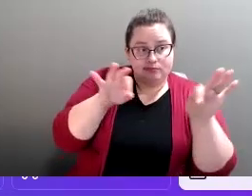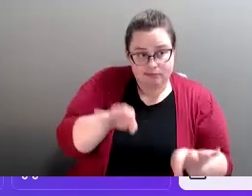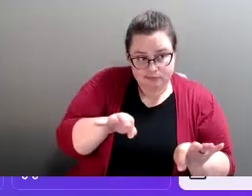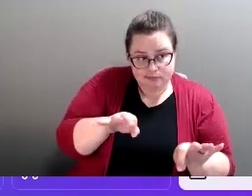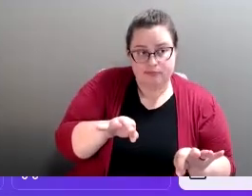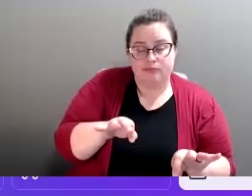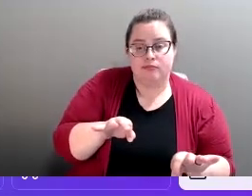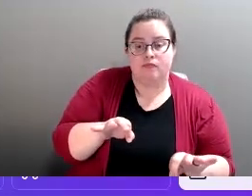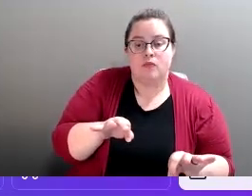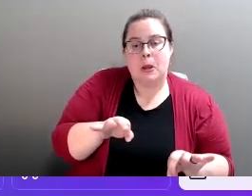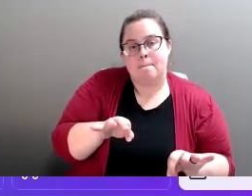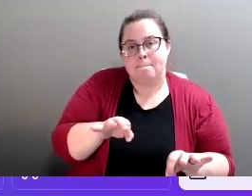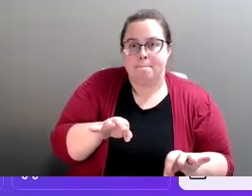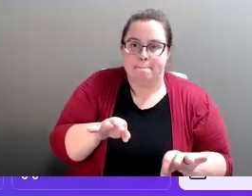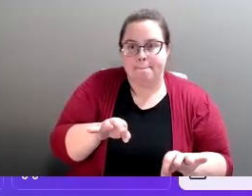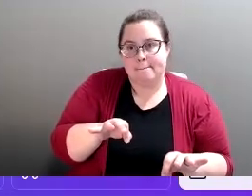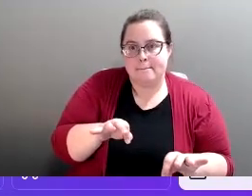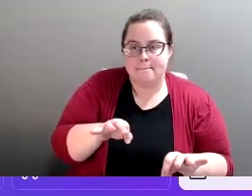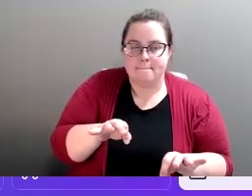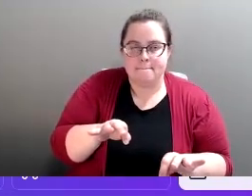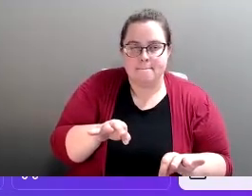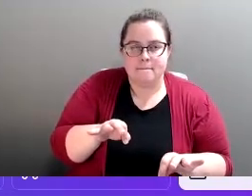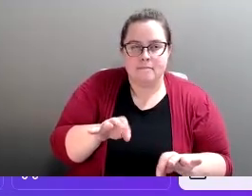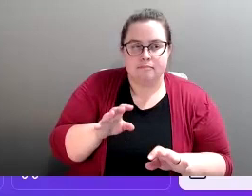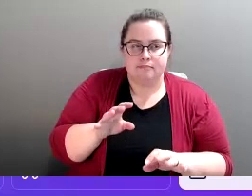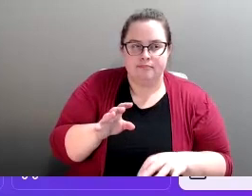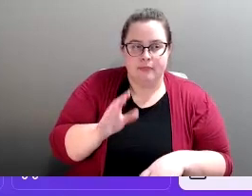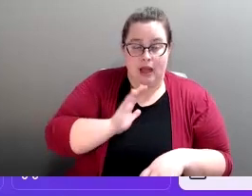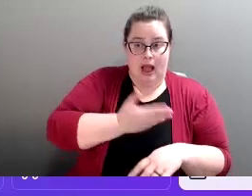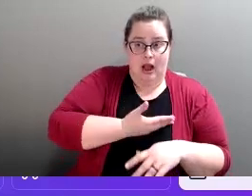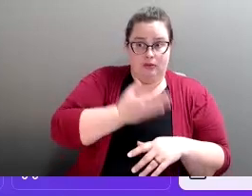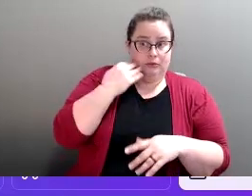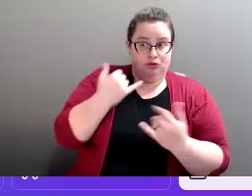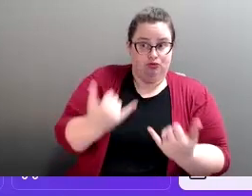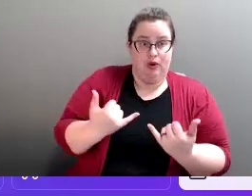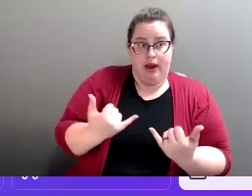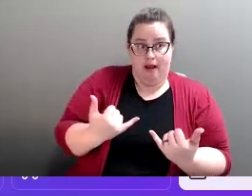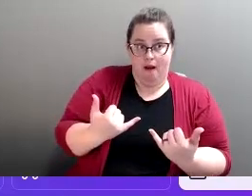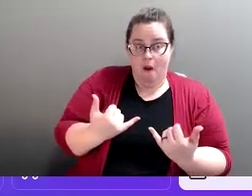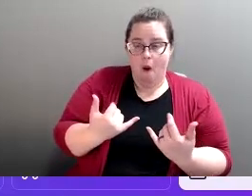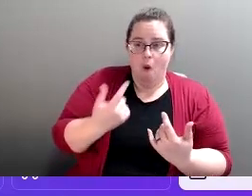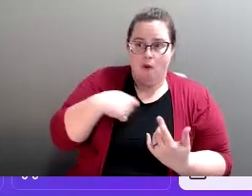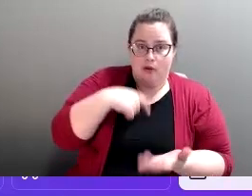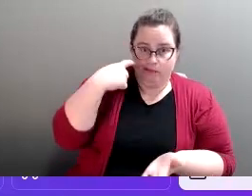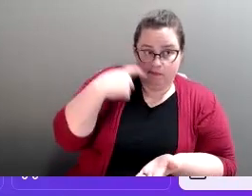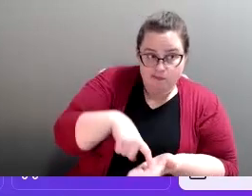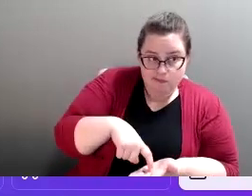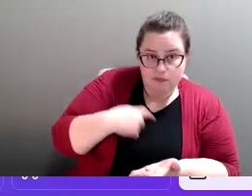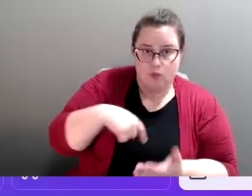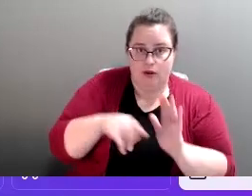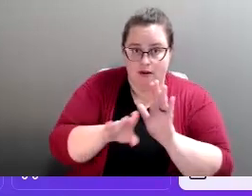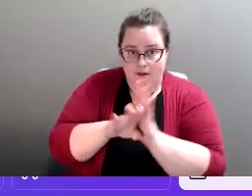like where where we have our experience right now, what we've seen, what we're developing, what